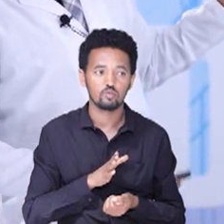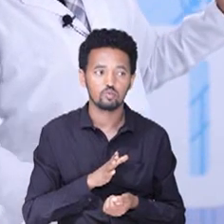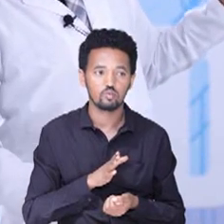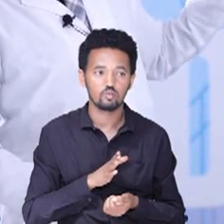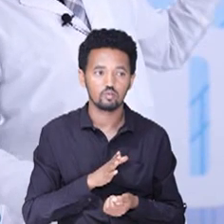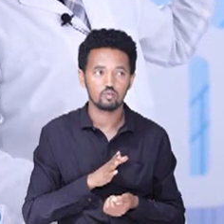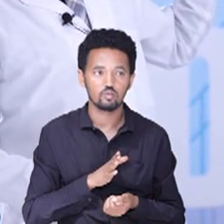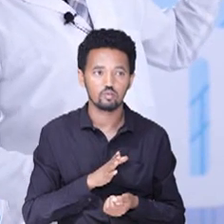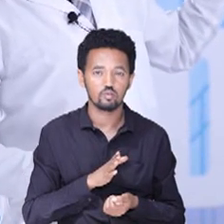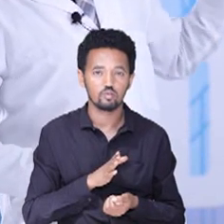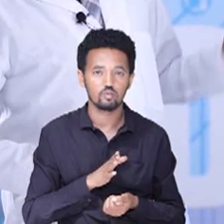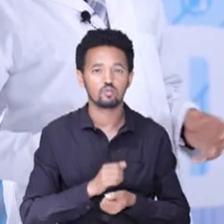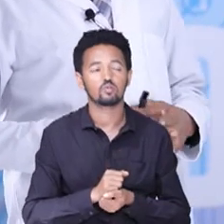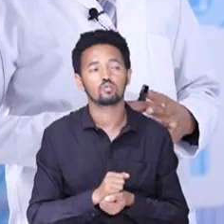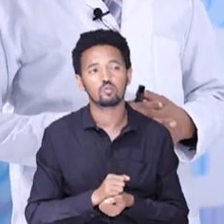later